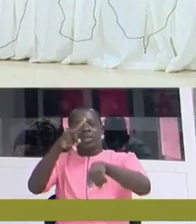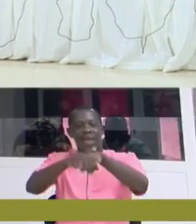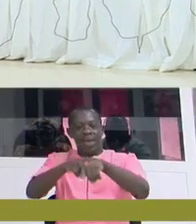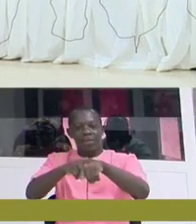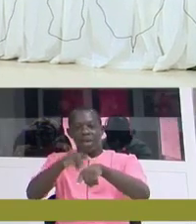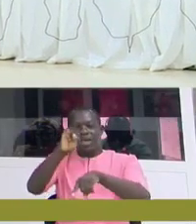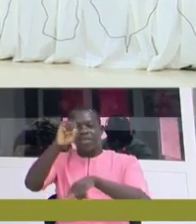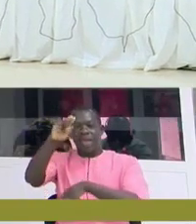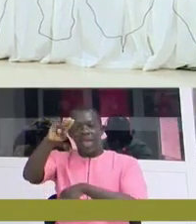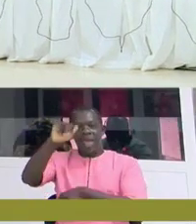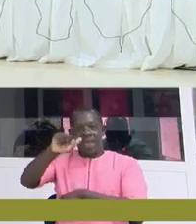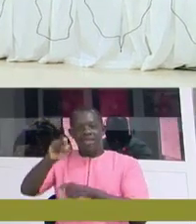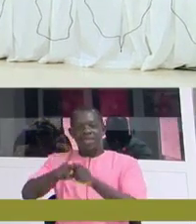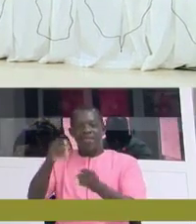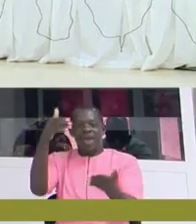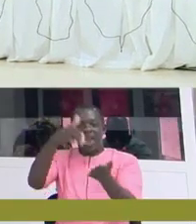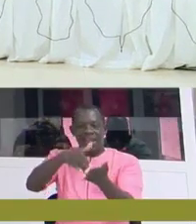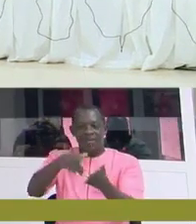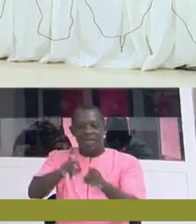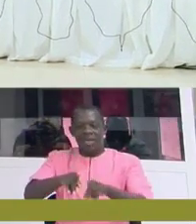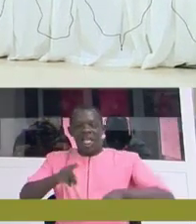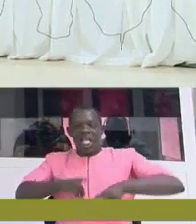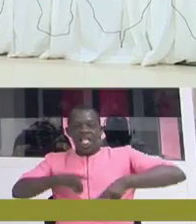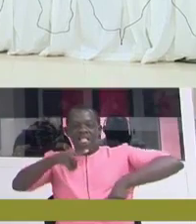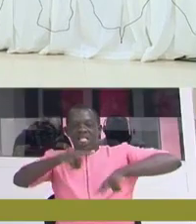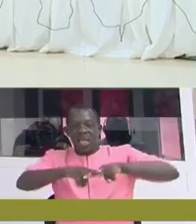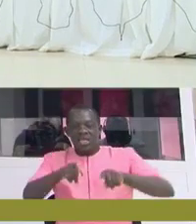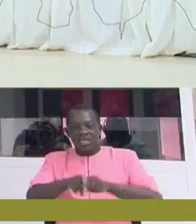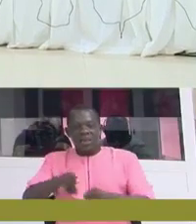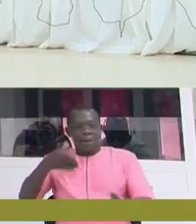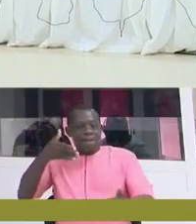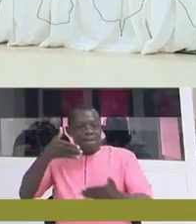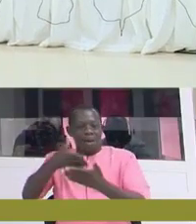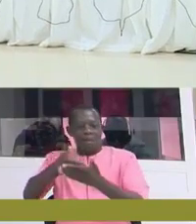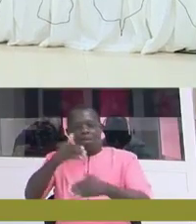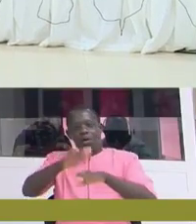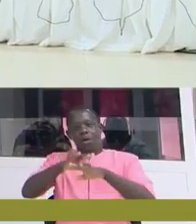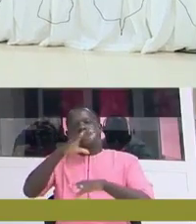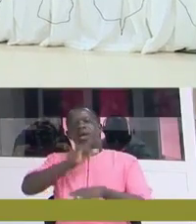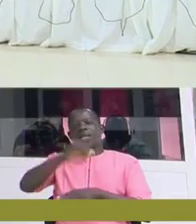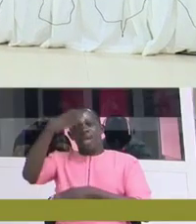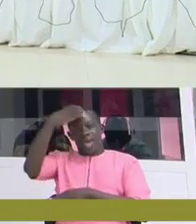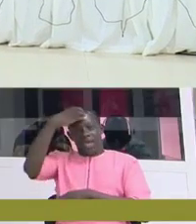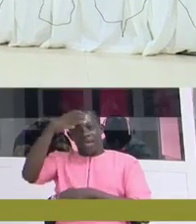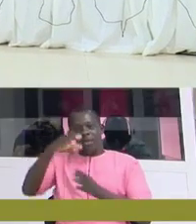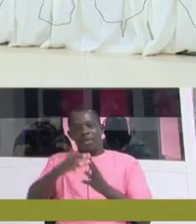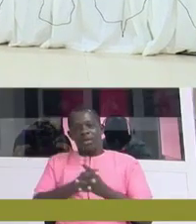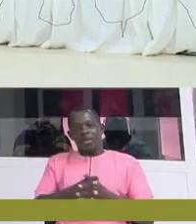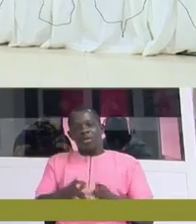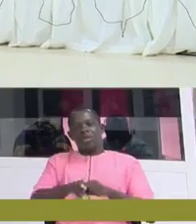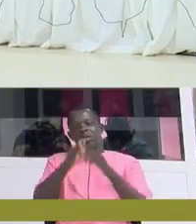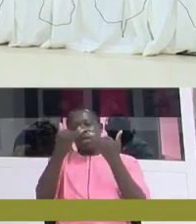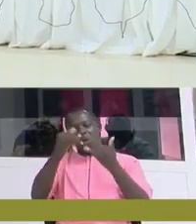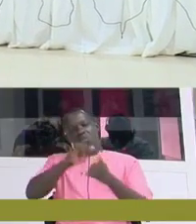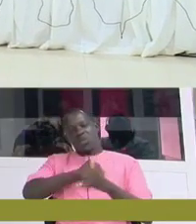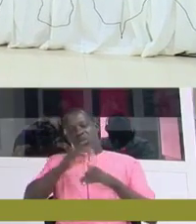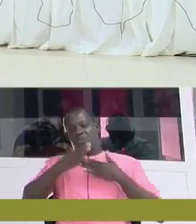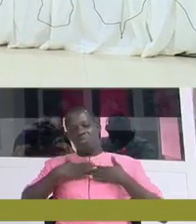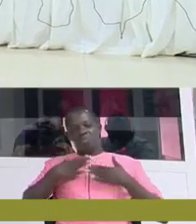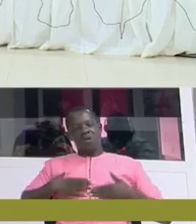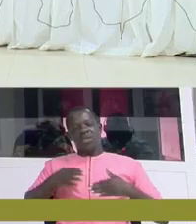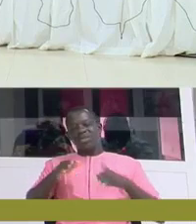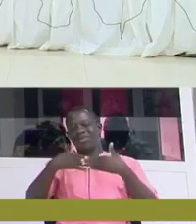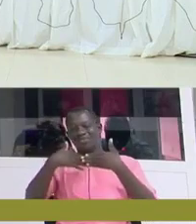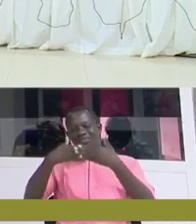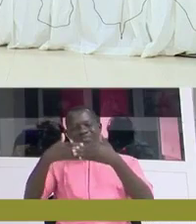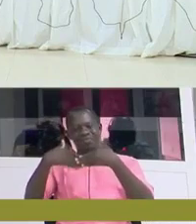came. He stamped on the man's head. So the body was